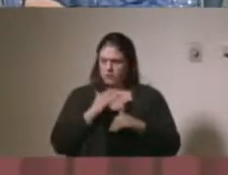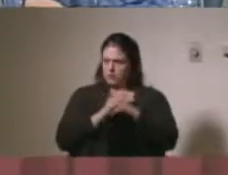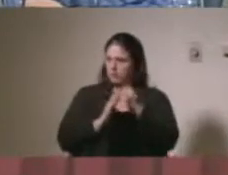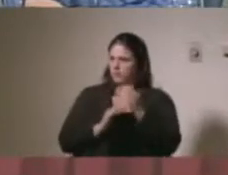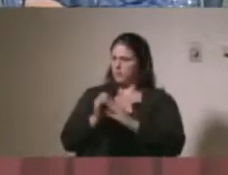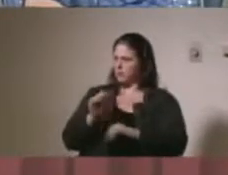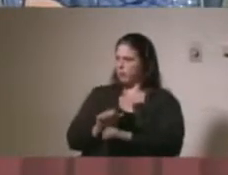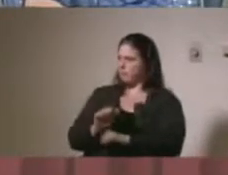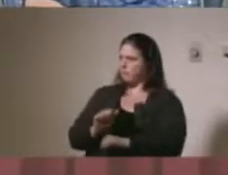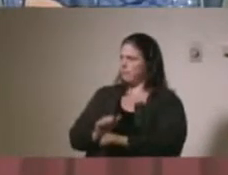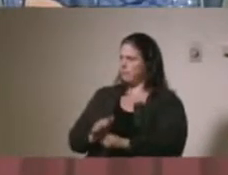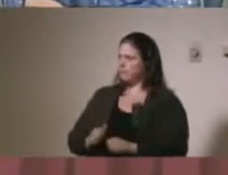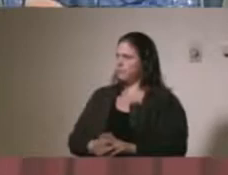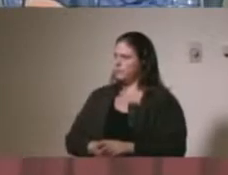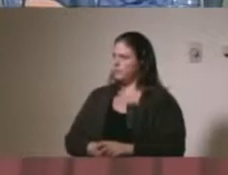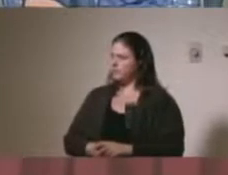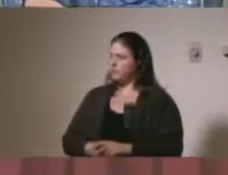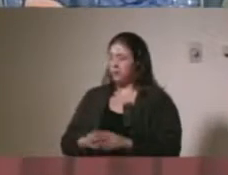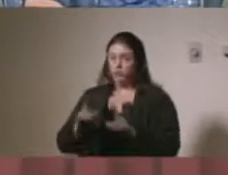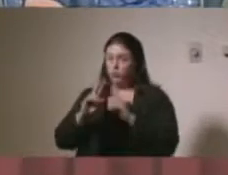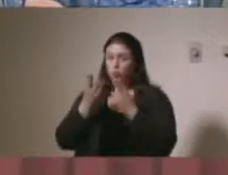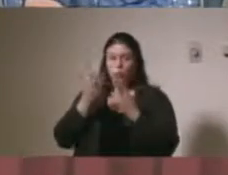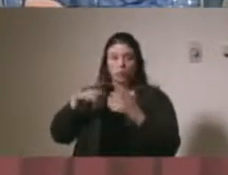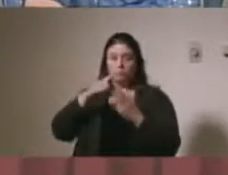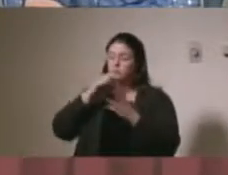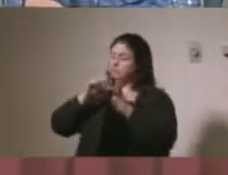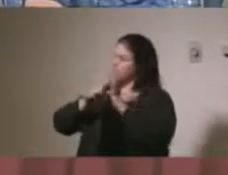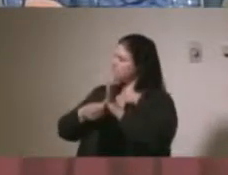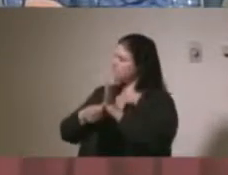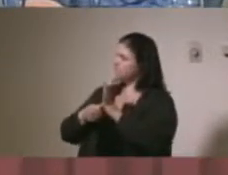to stress the need for training,